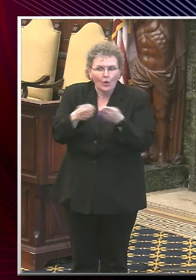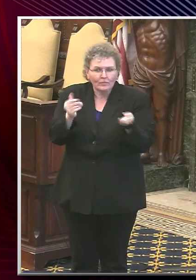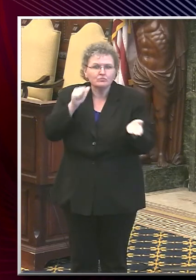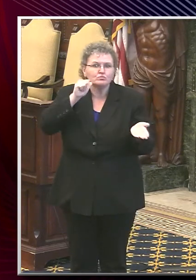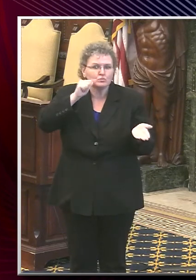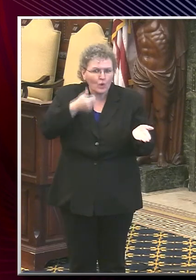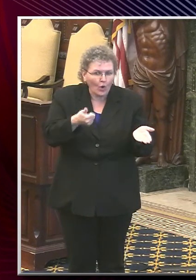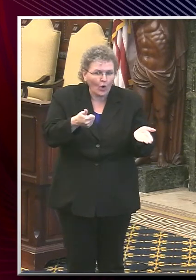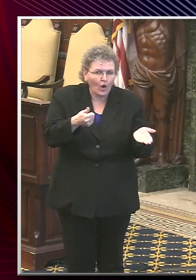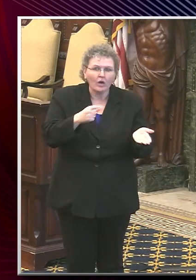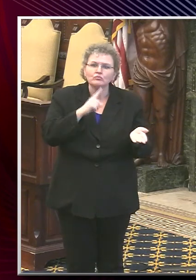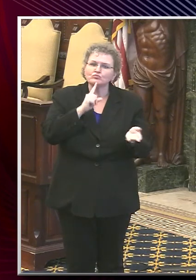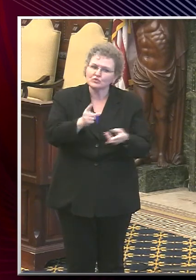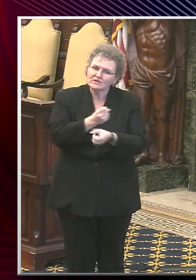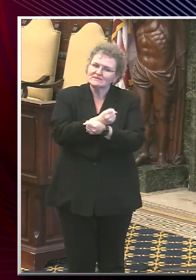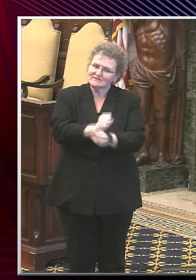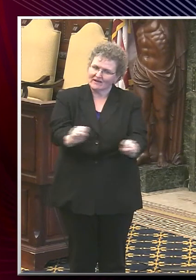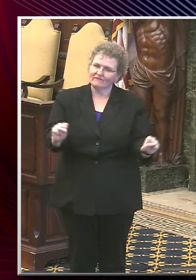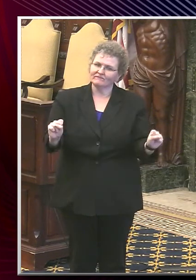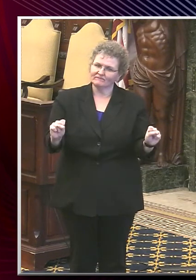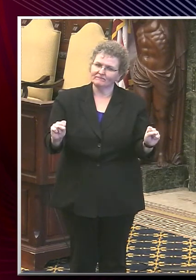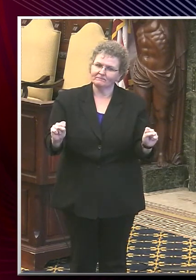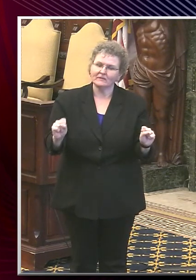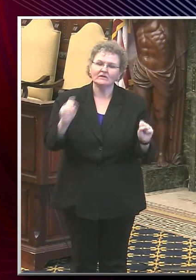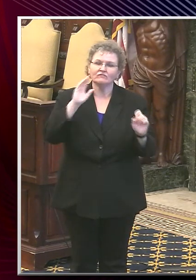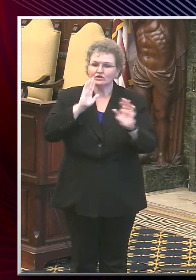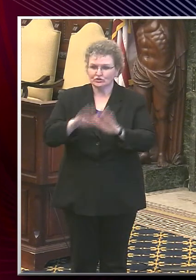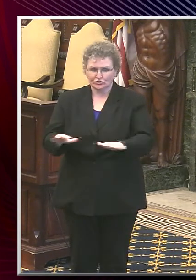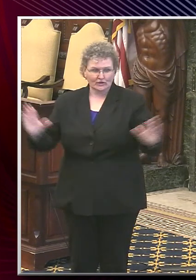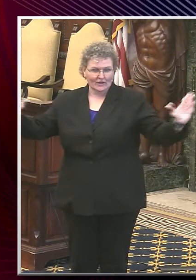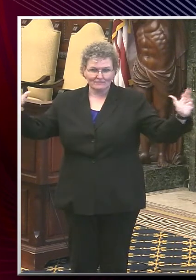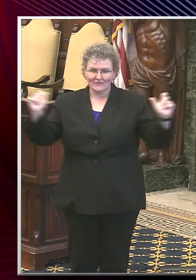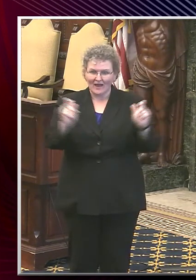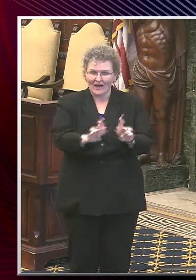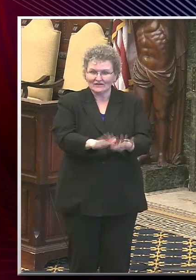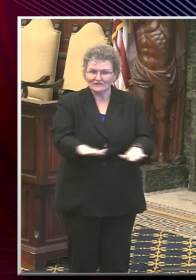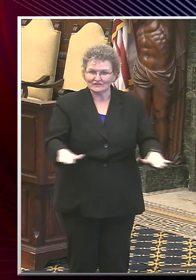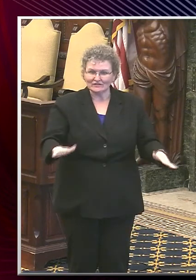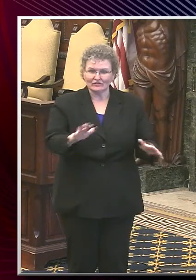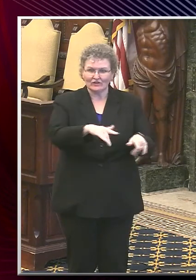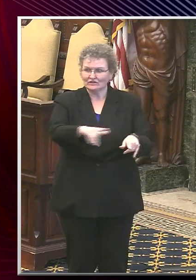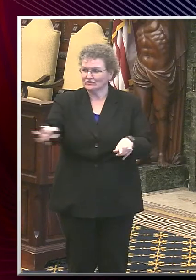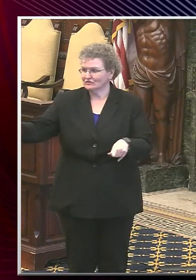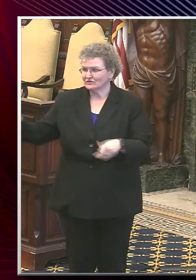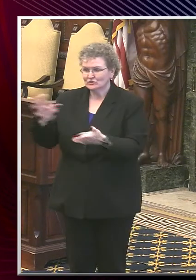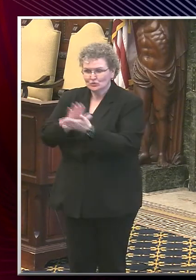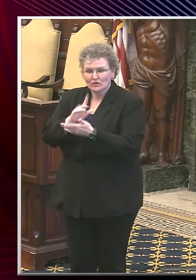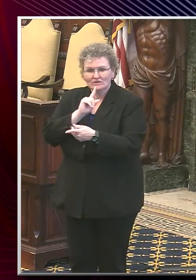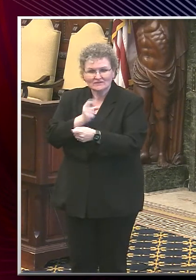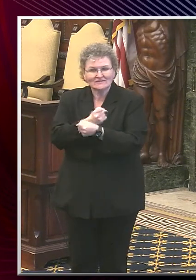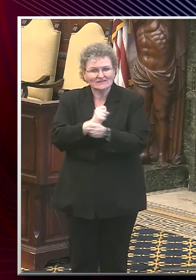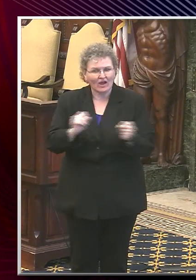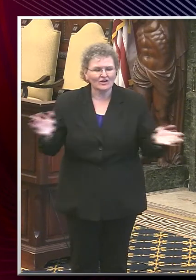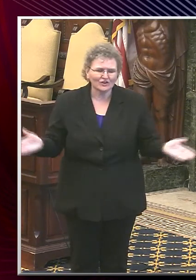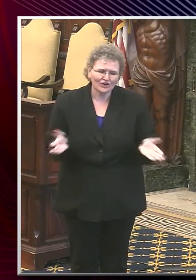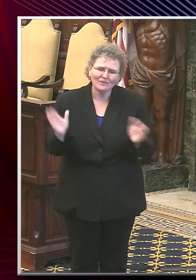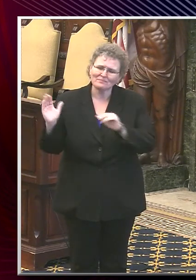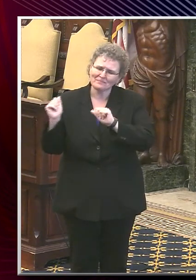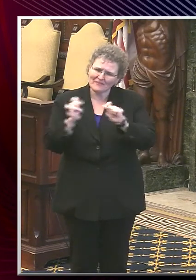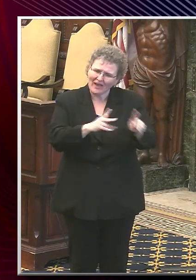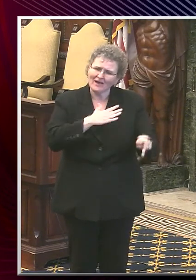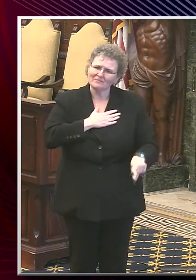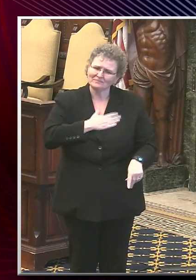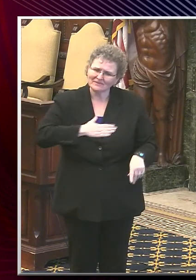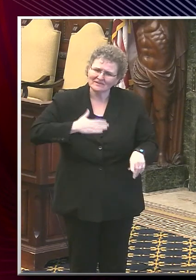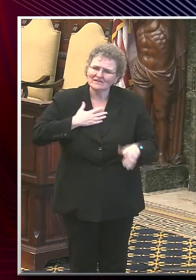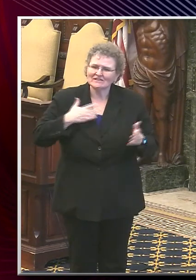tomorrow and then for children on Monday are safe and you're able to go back. So I would urge them to go back, get the